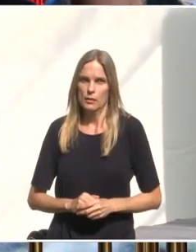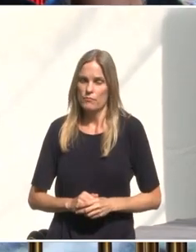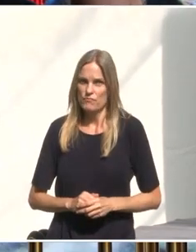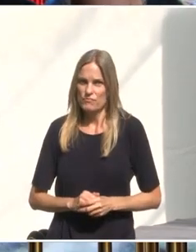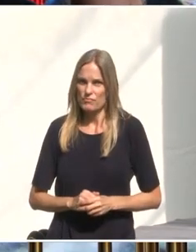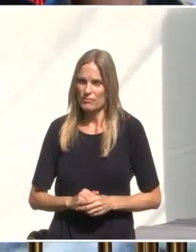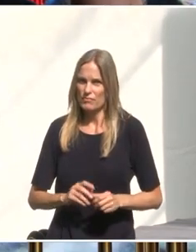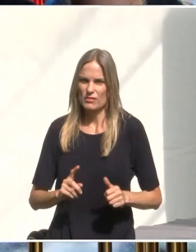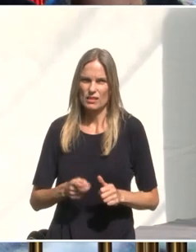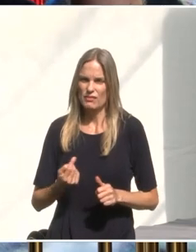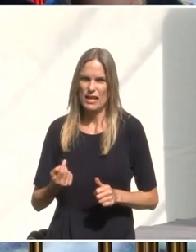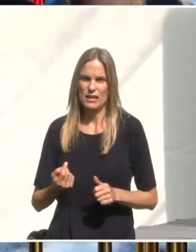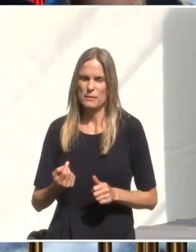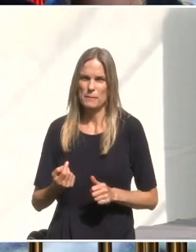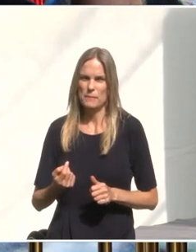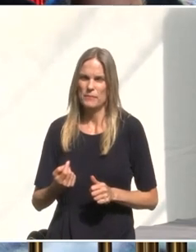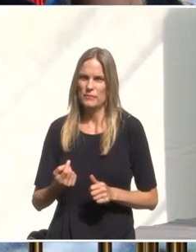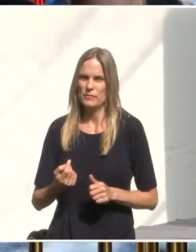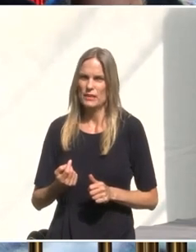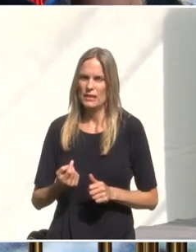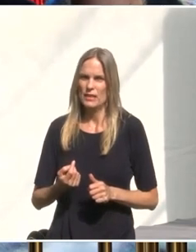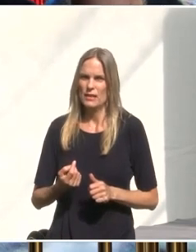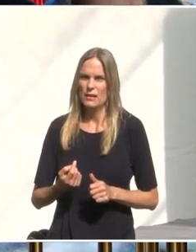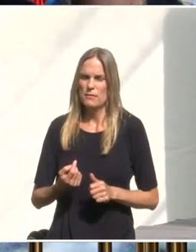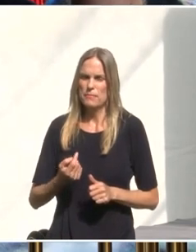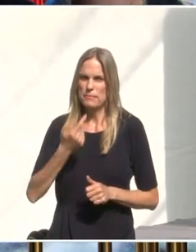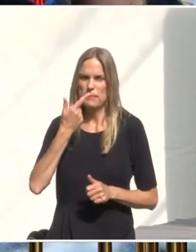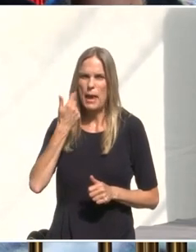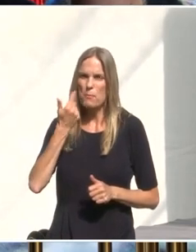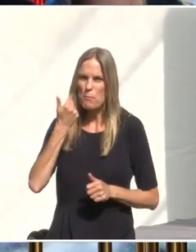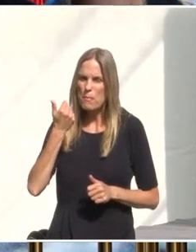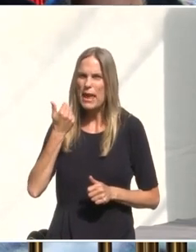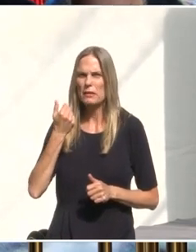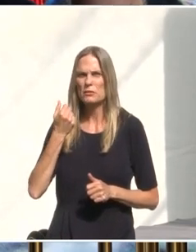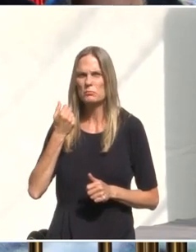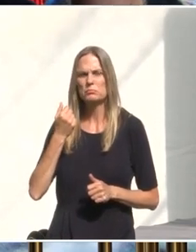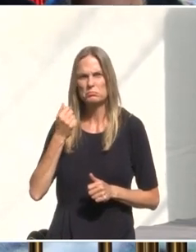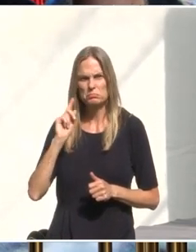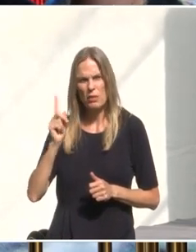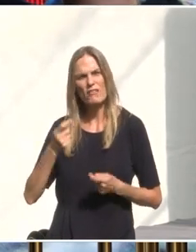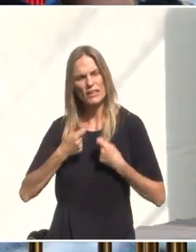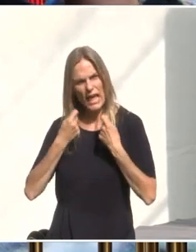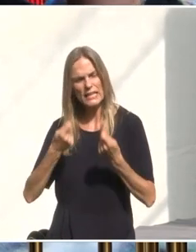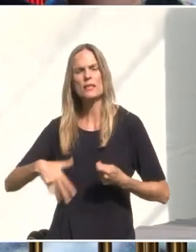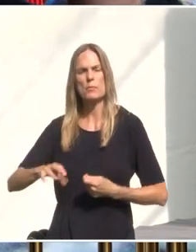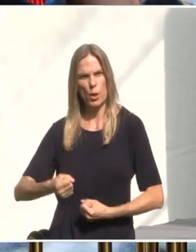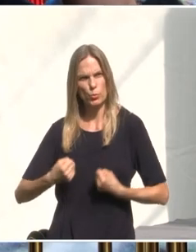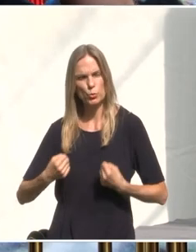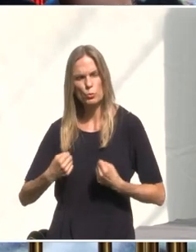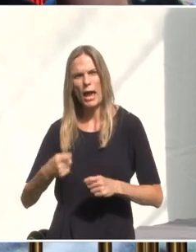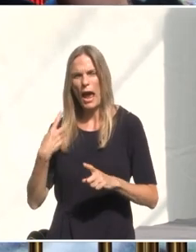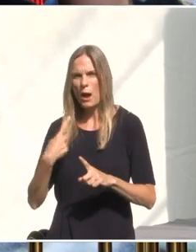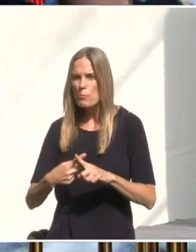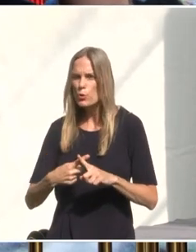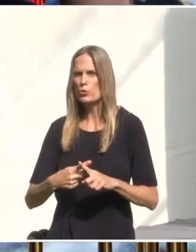with an expectation that we are strong, and the lack of empathy for men